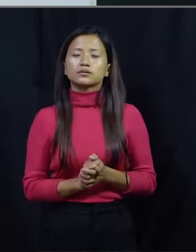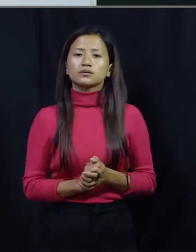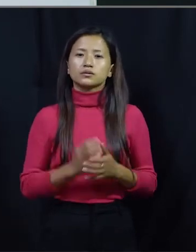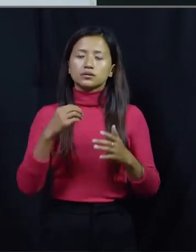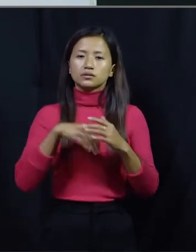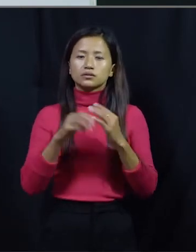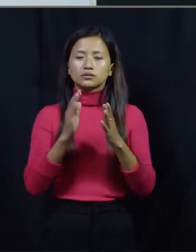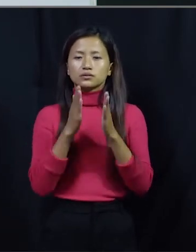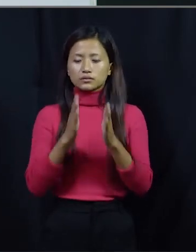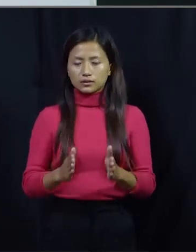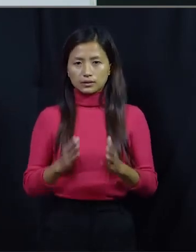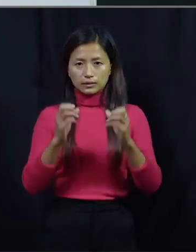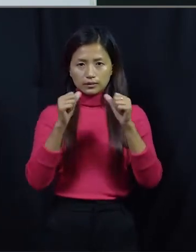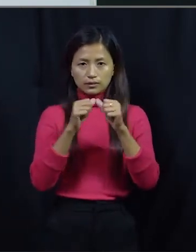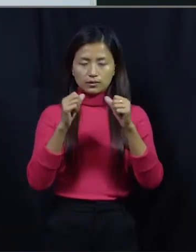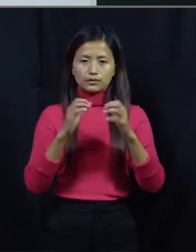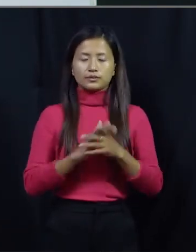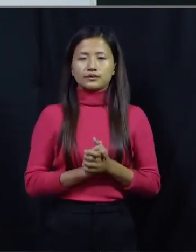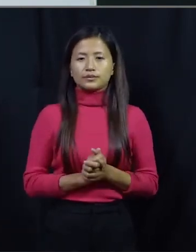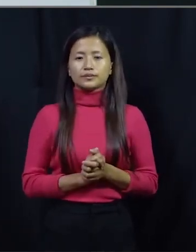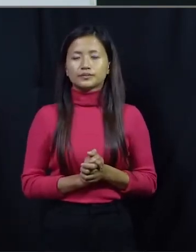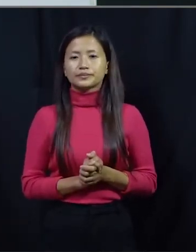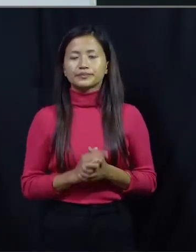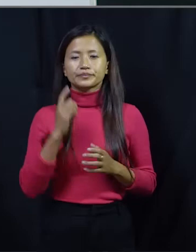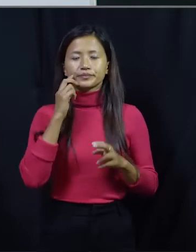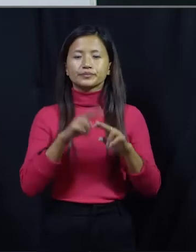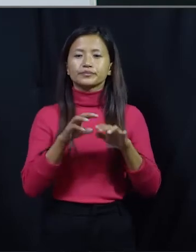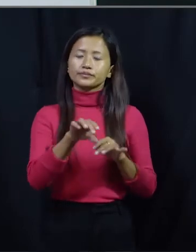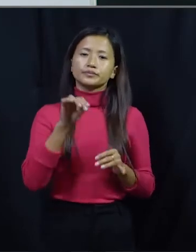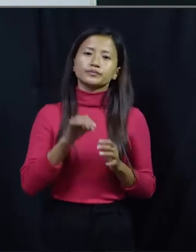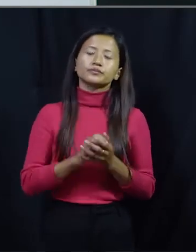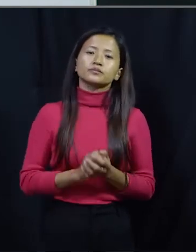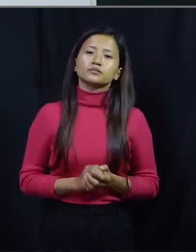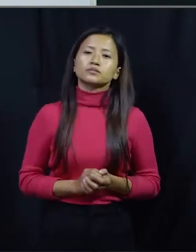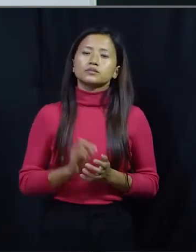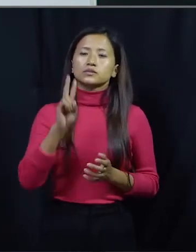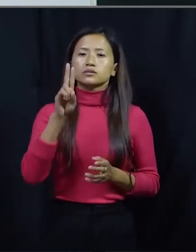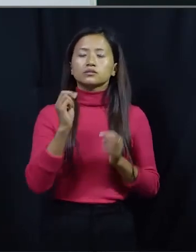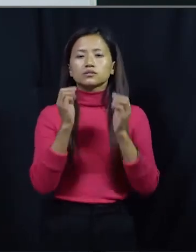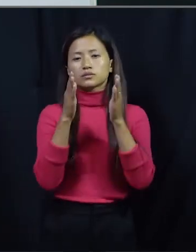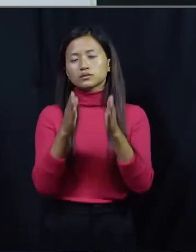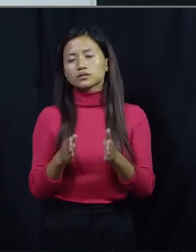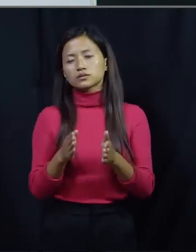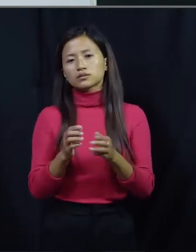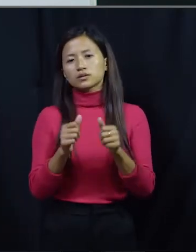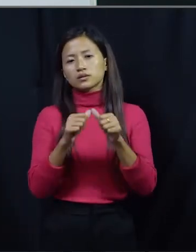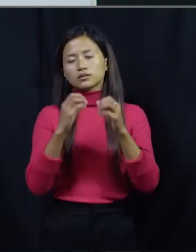in set B, set A. Okay, so if you take two sets A,